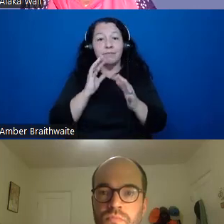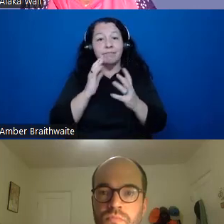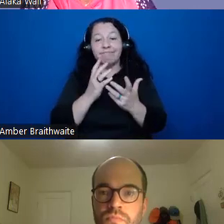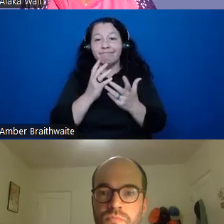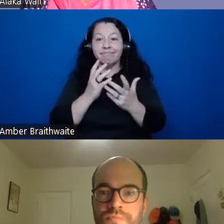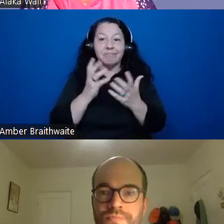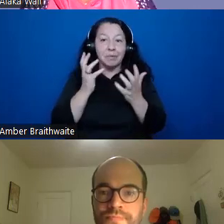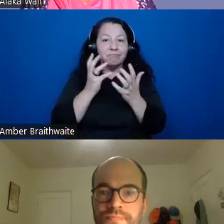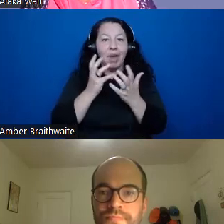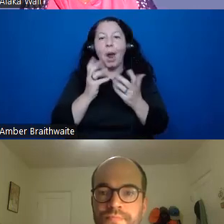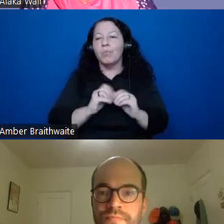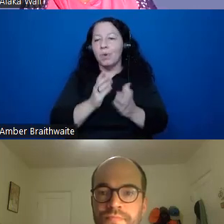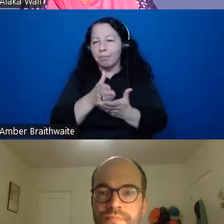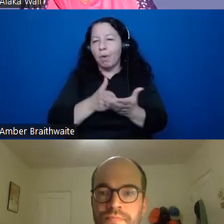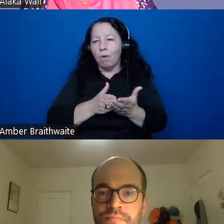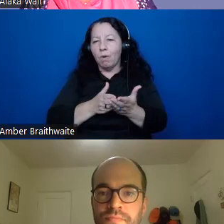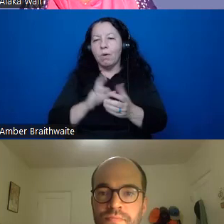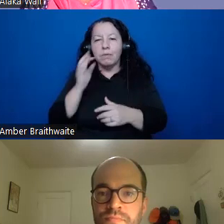culture.